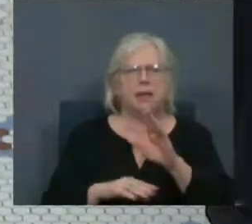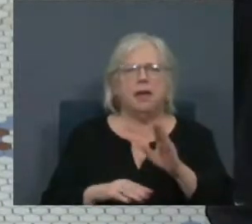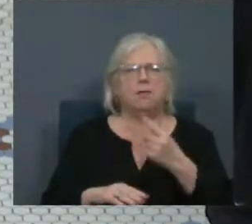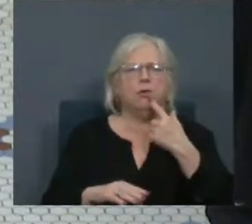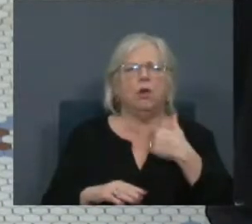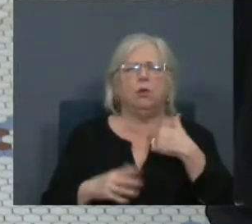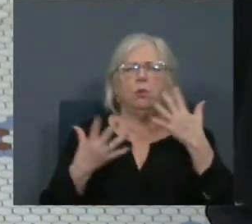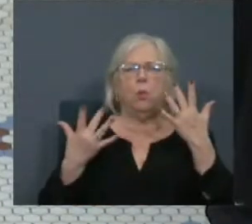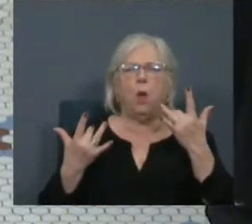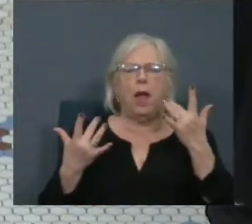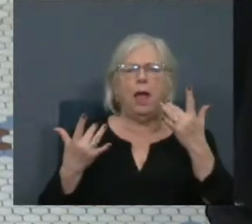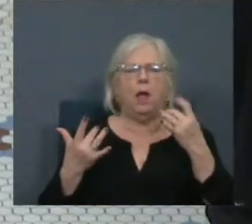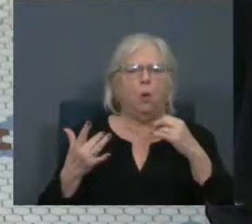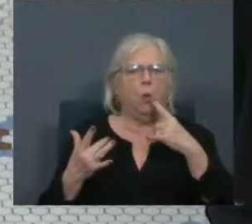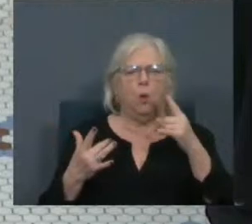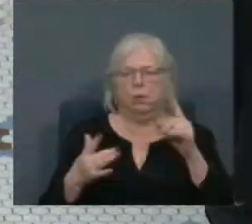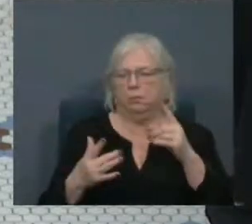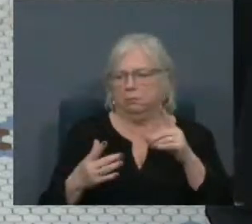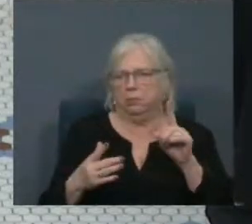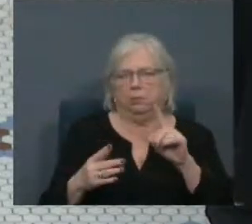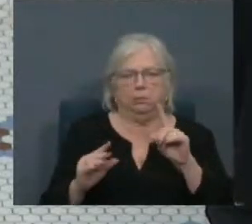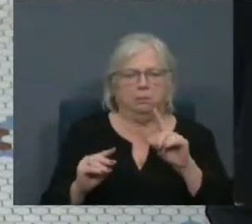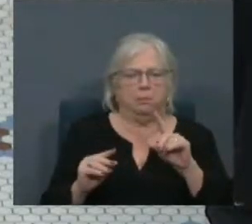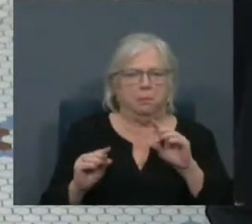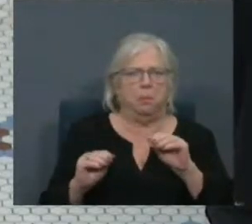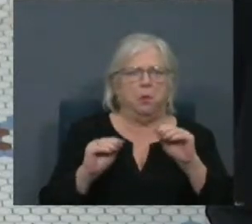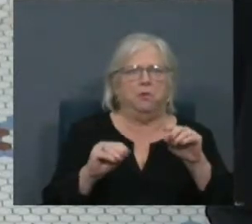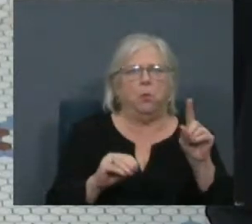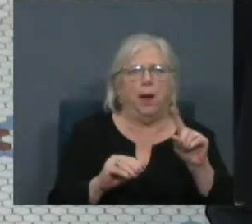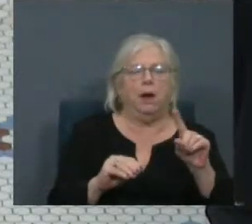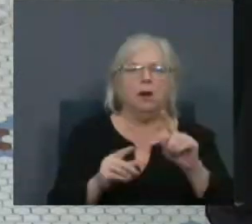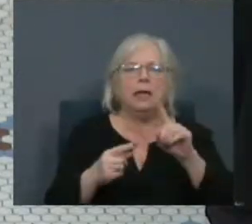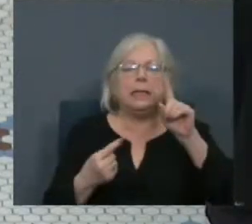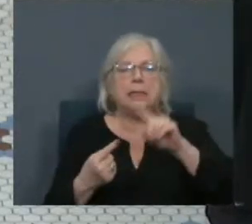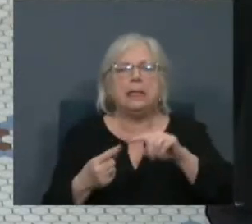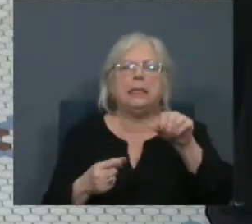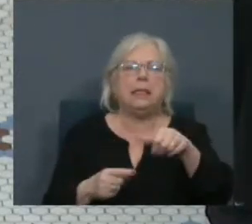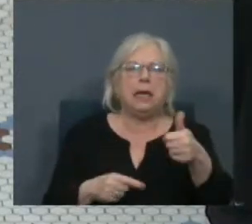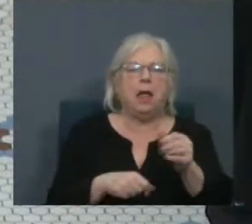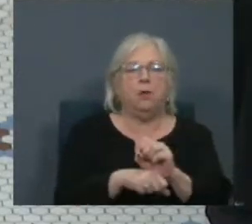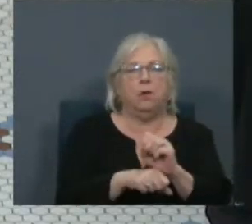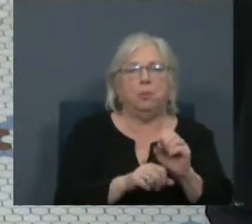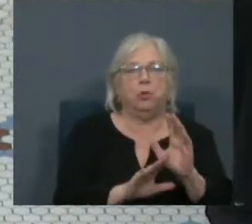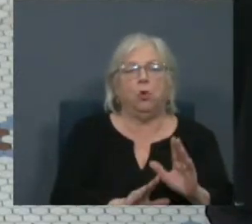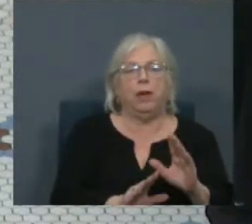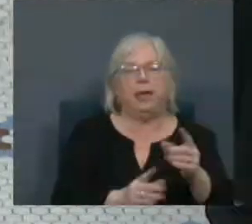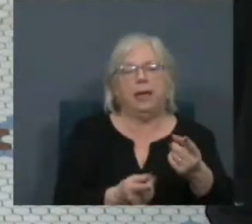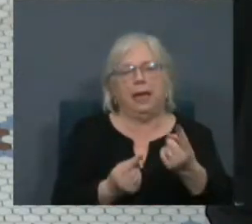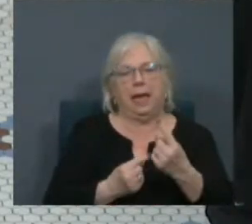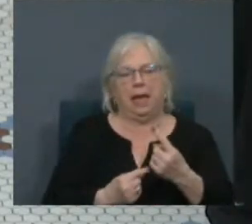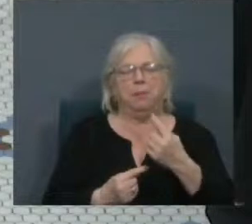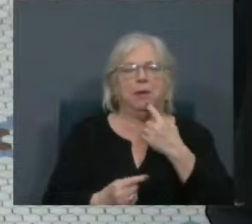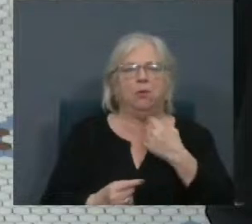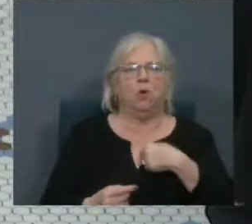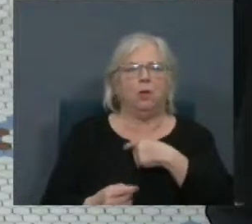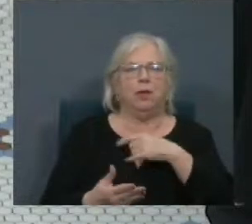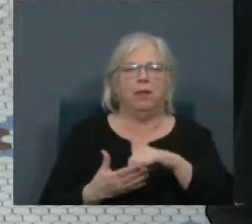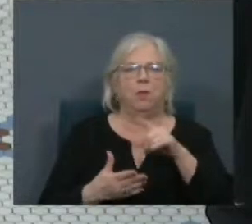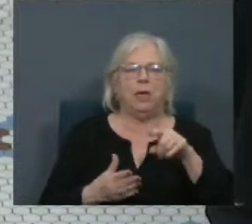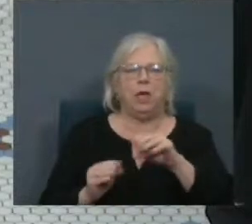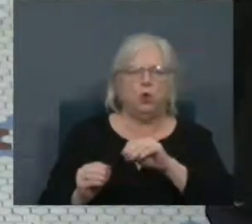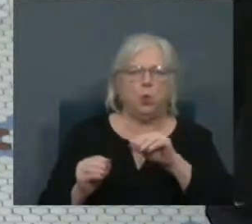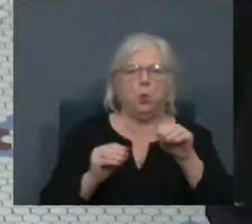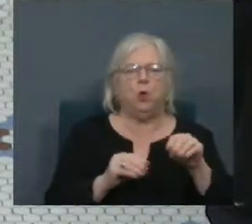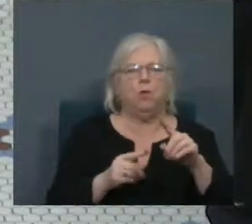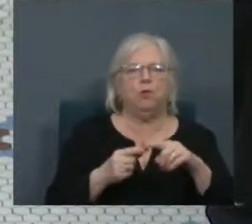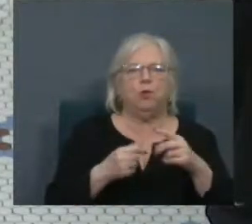us why or where we should move it until another employee of the city came to us and told us that we need to move it